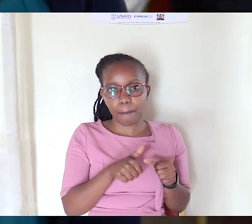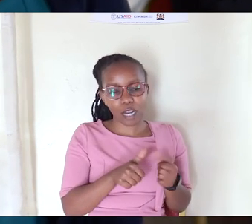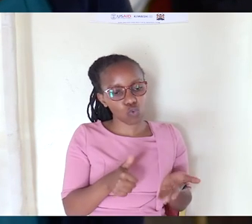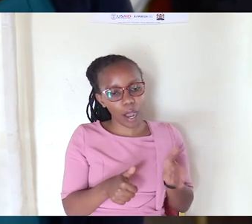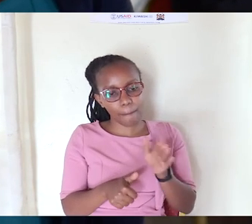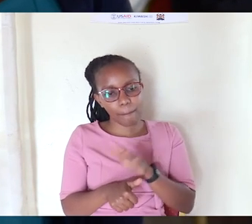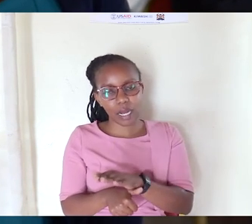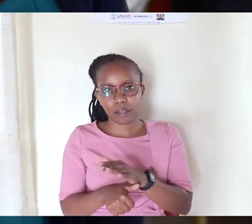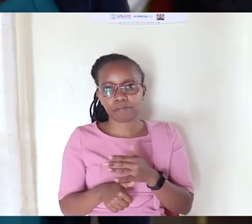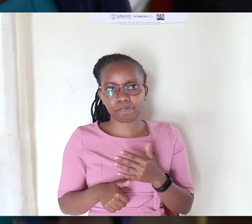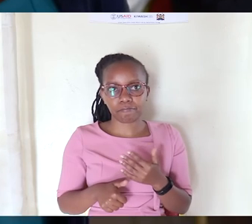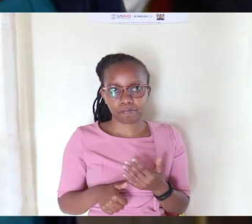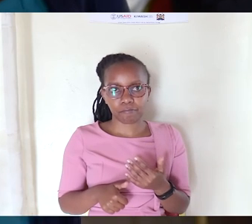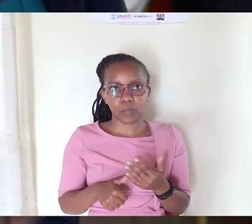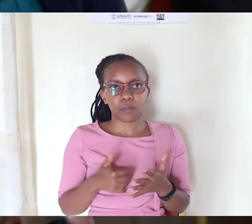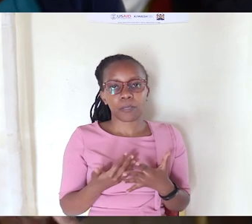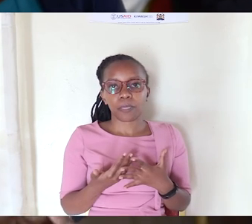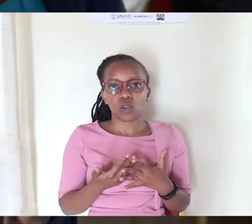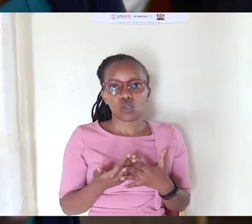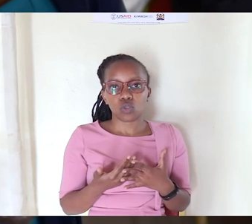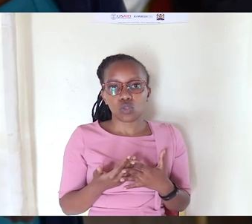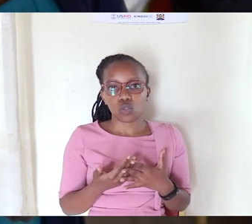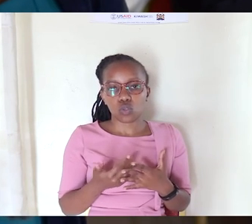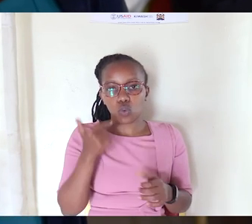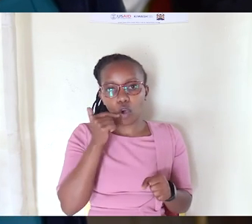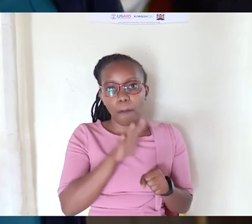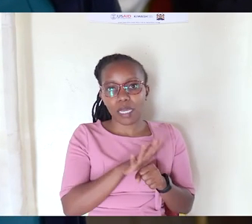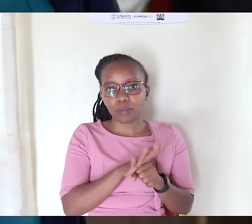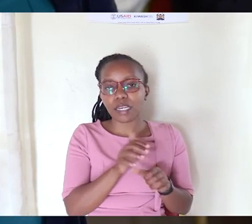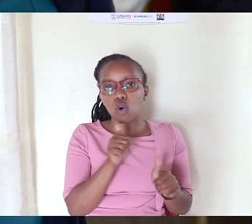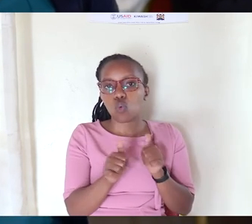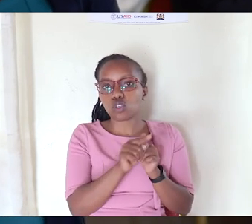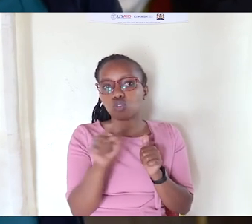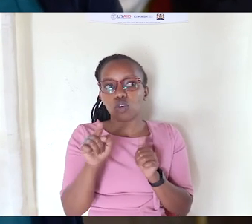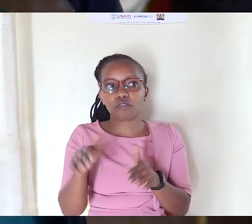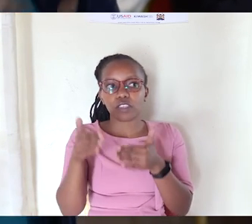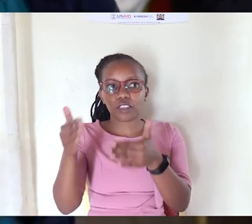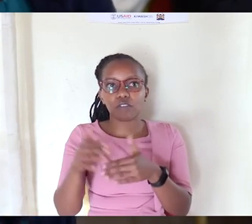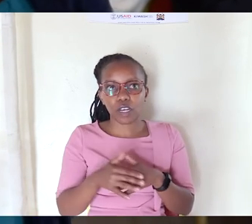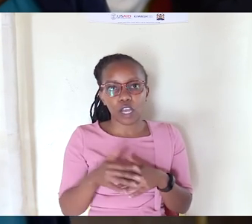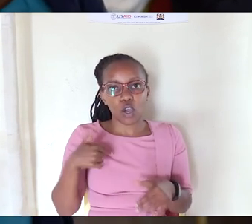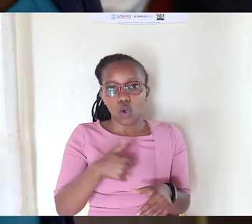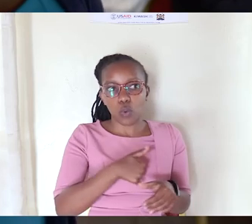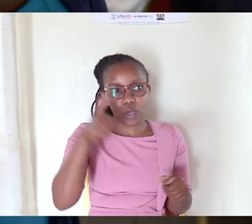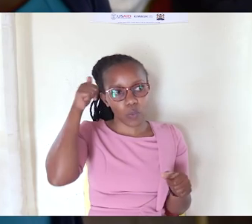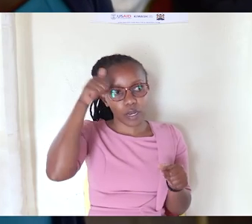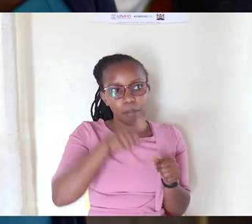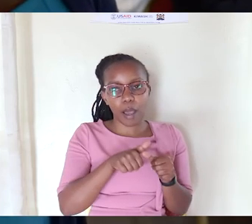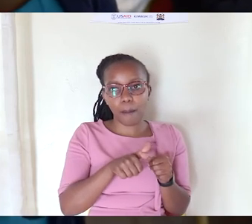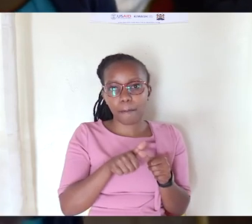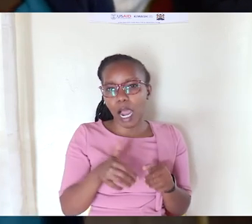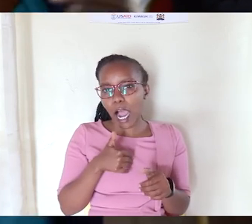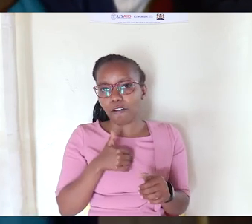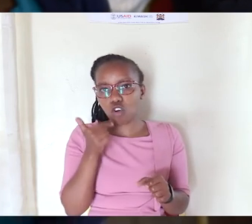back to the commitments that you have made. Madam Juliana, we will remember that there